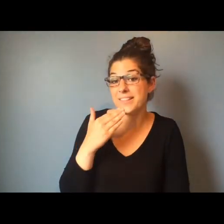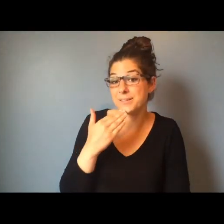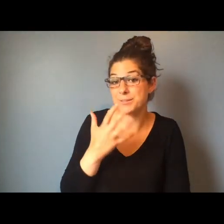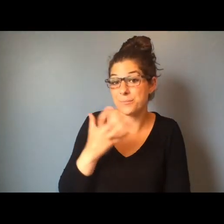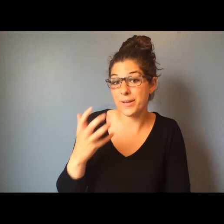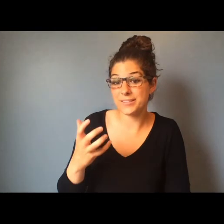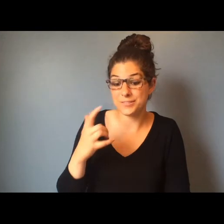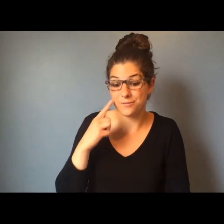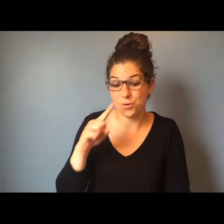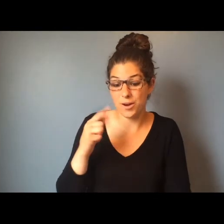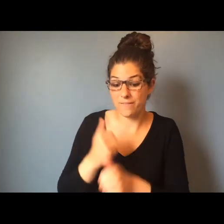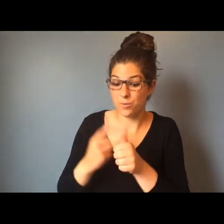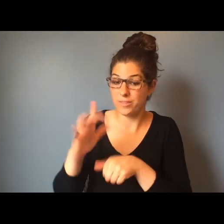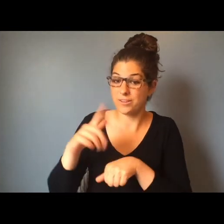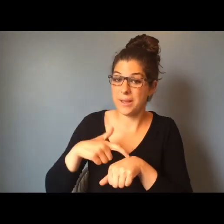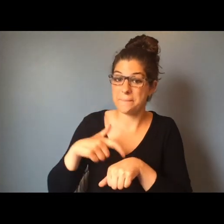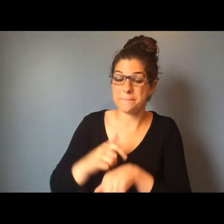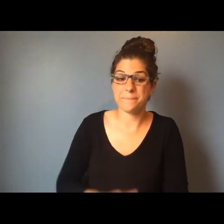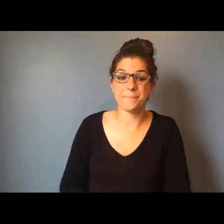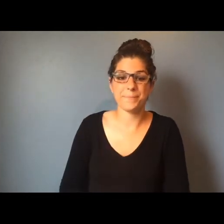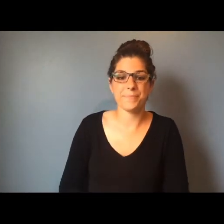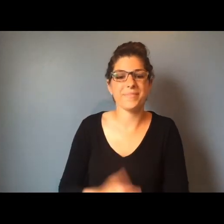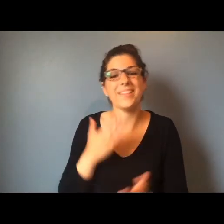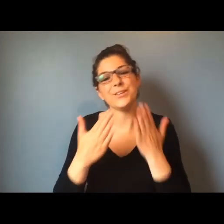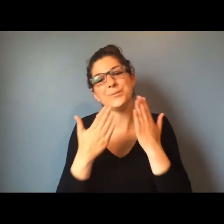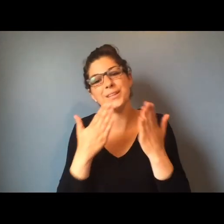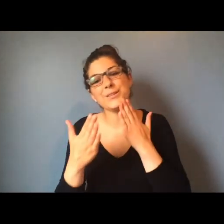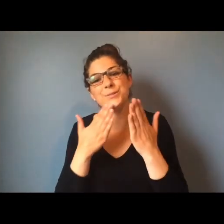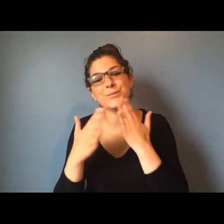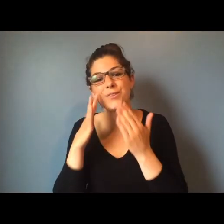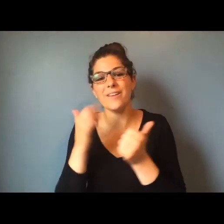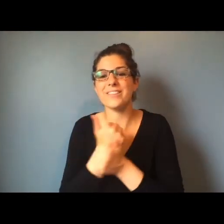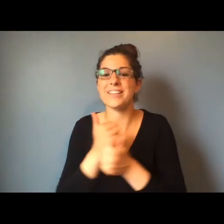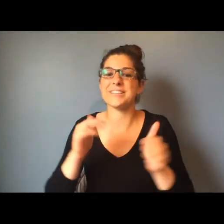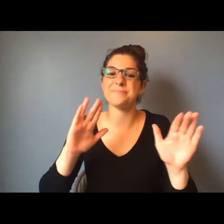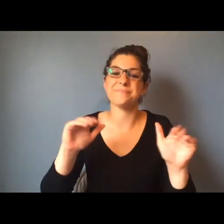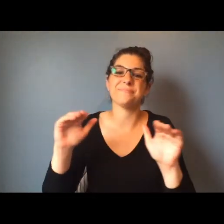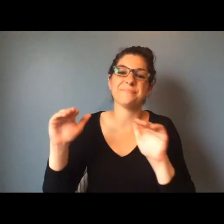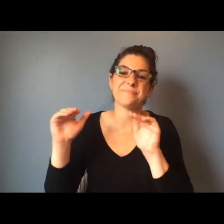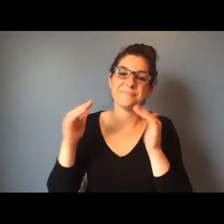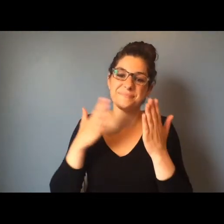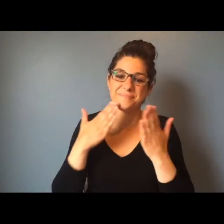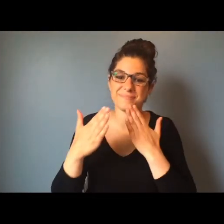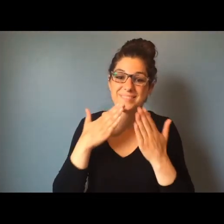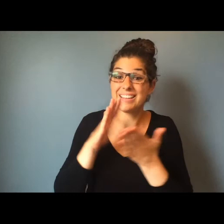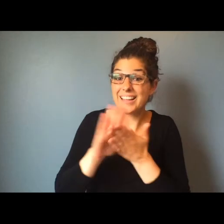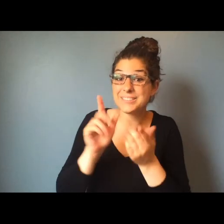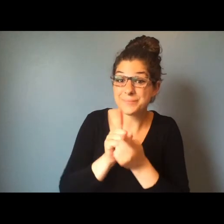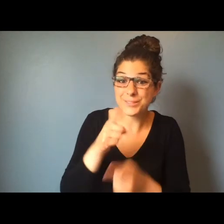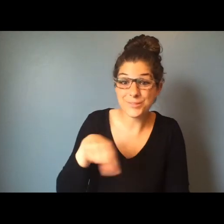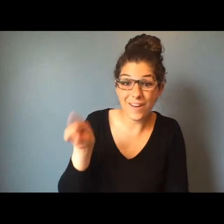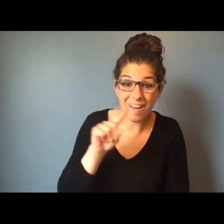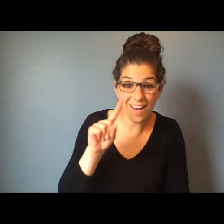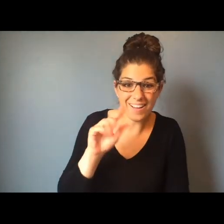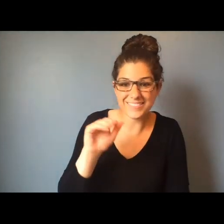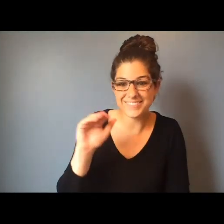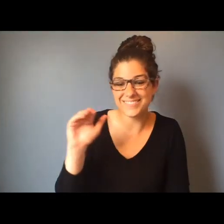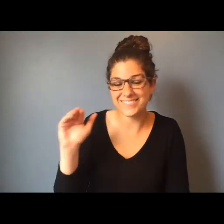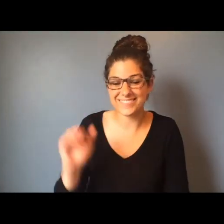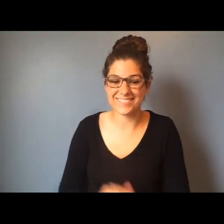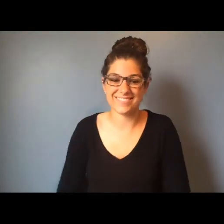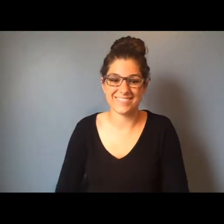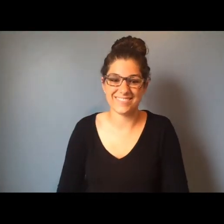much for everyone's time. Thank you, Paul. Thank you for having me. Thanks, Paulie. You got it, Nice to guys. meet you guys. You too. Take